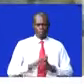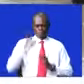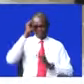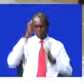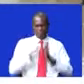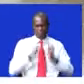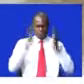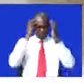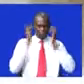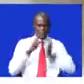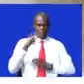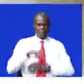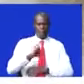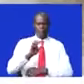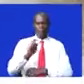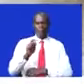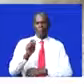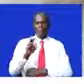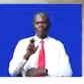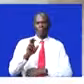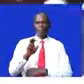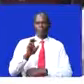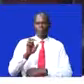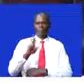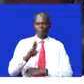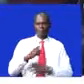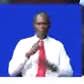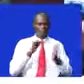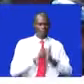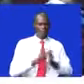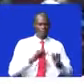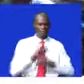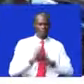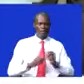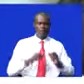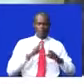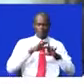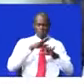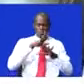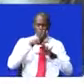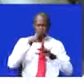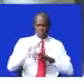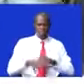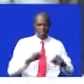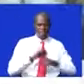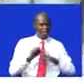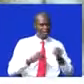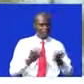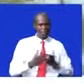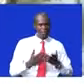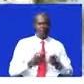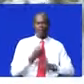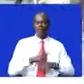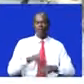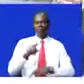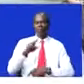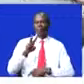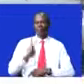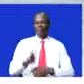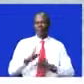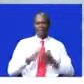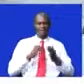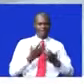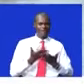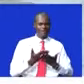Gavana ma Kisumu Ngire Peter Anyang koro yango ni midhiero mar oula obiro kaluwore kod olo mar pi mawuok e nam Lolwe kendo